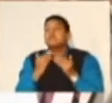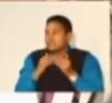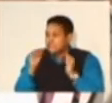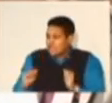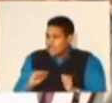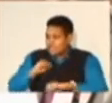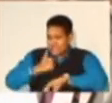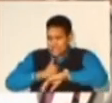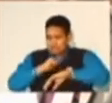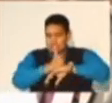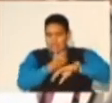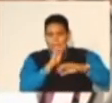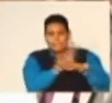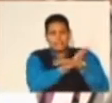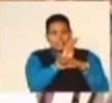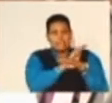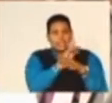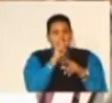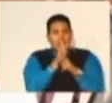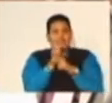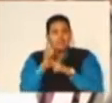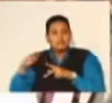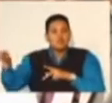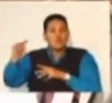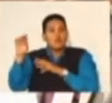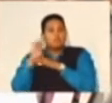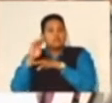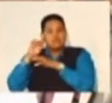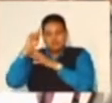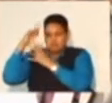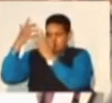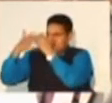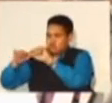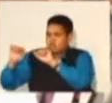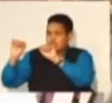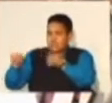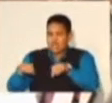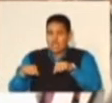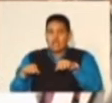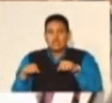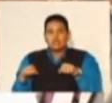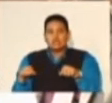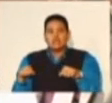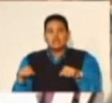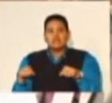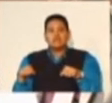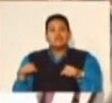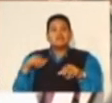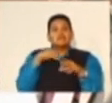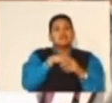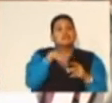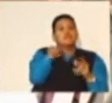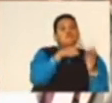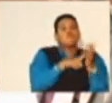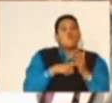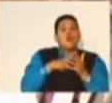businesses and keep those businesses compliant within the statutory